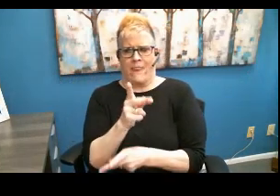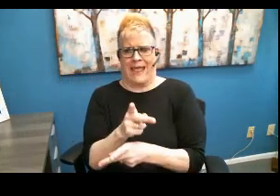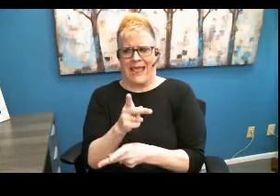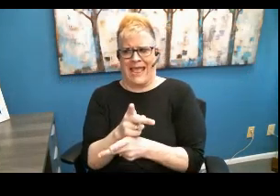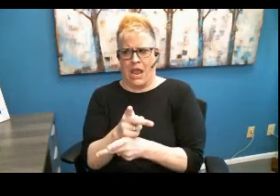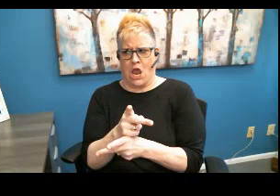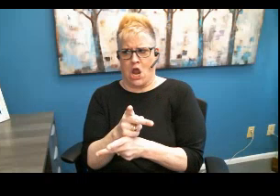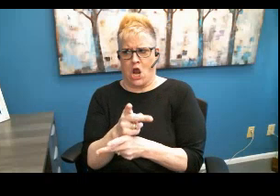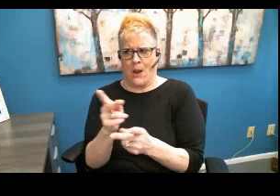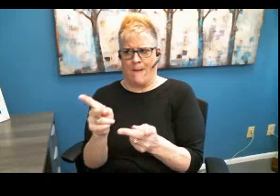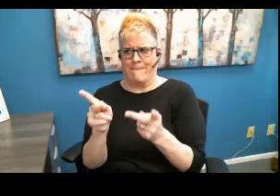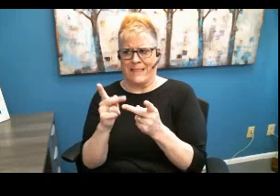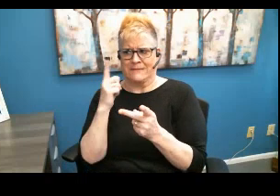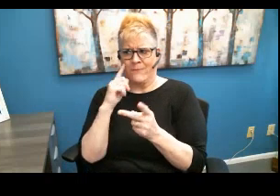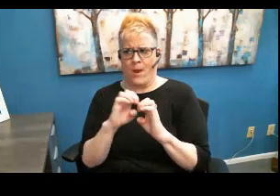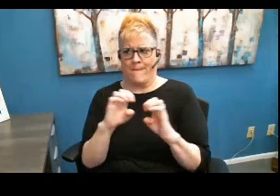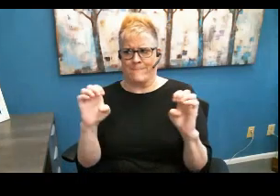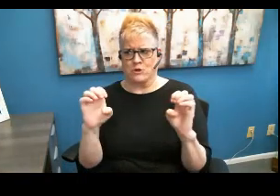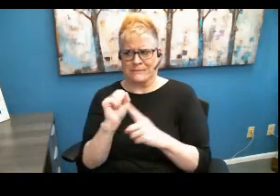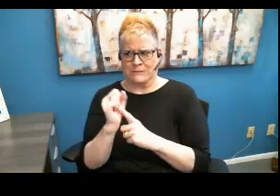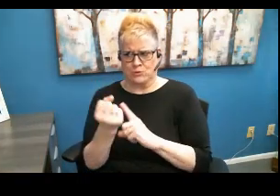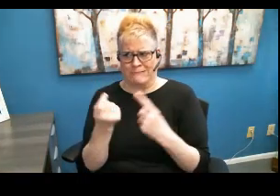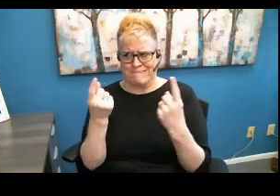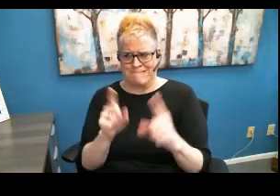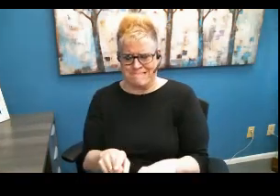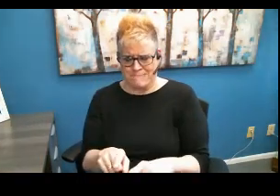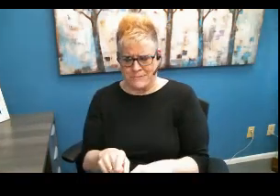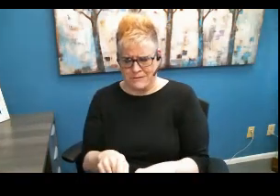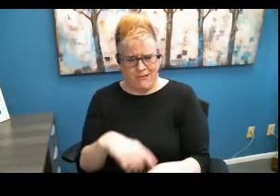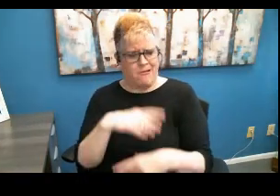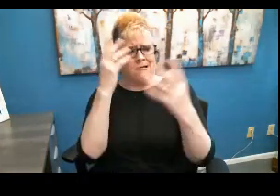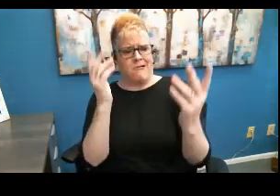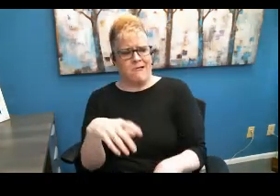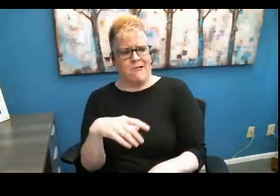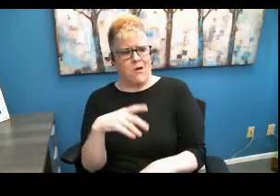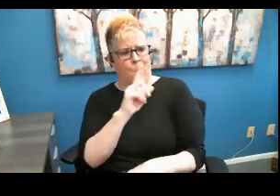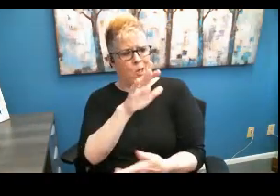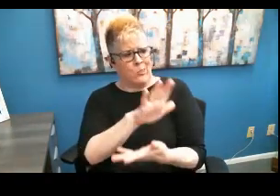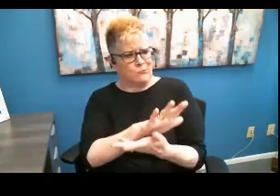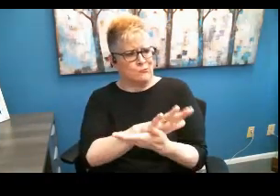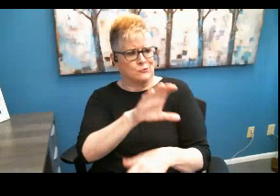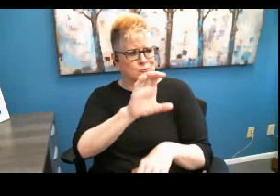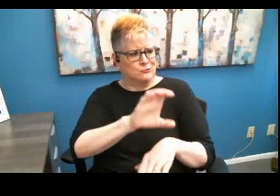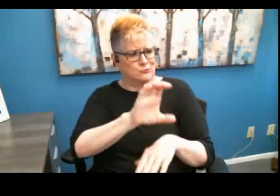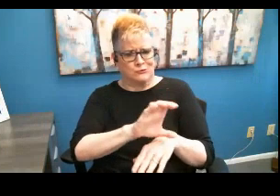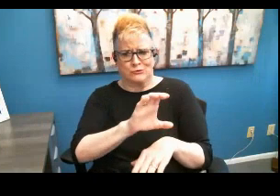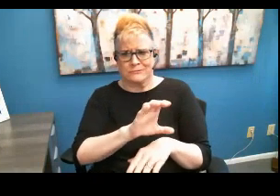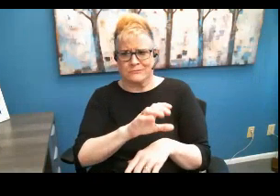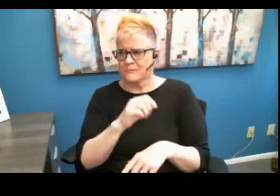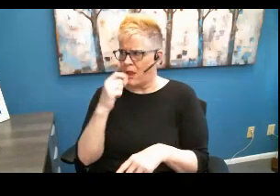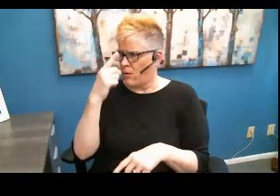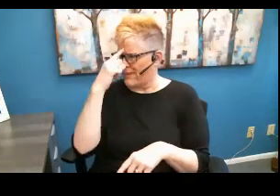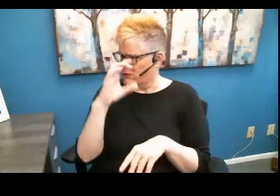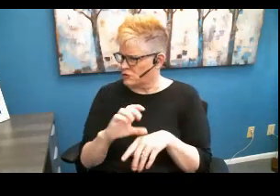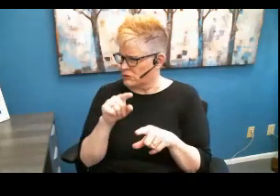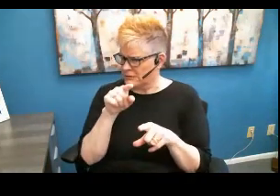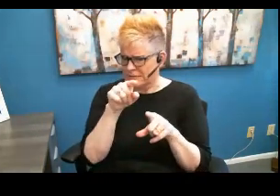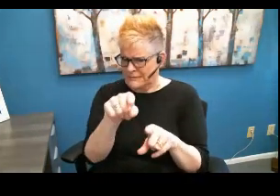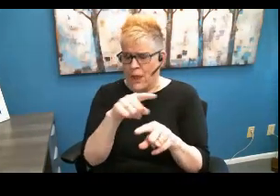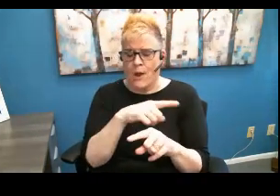of emergency situations. Well, a lot of times you say, well, where are the schools, churches? I don't know, I don't even have churches on here, but,